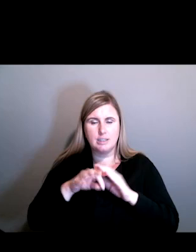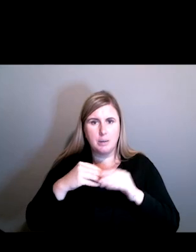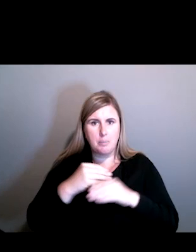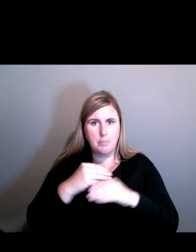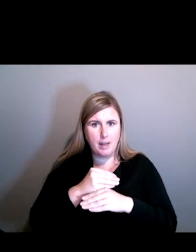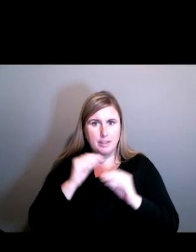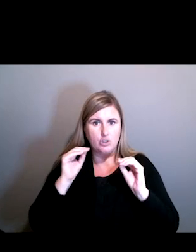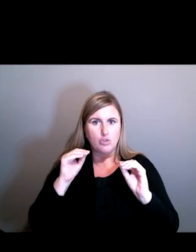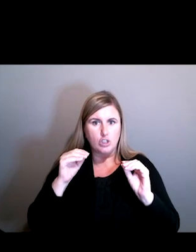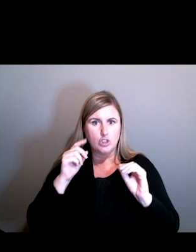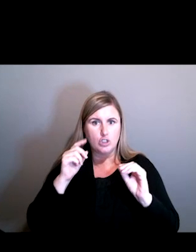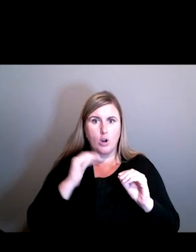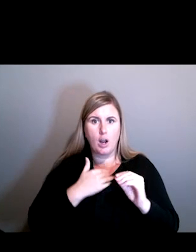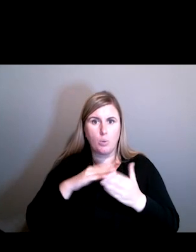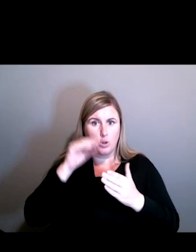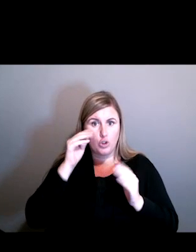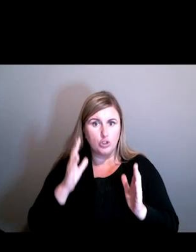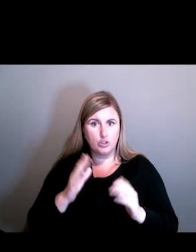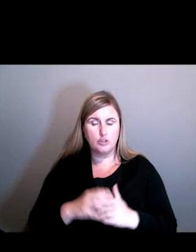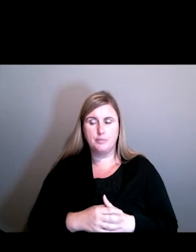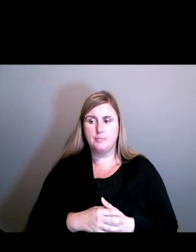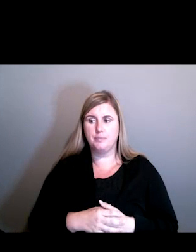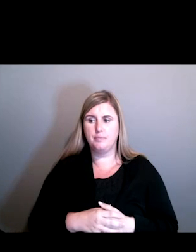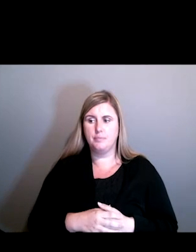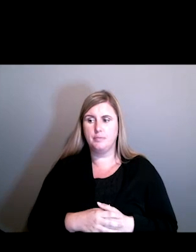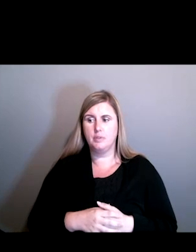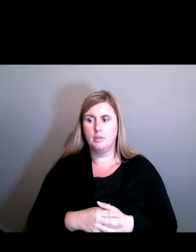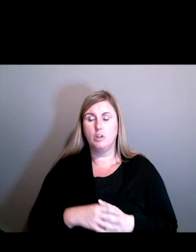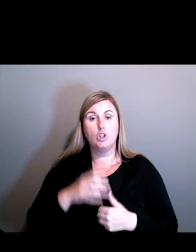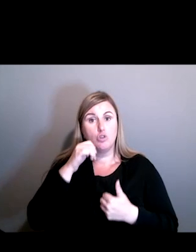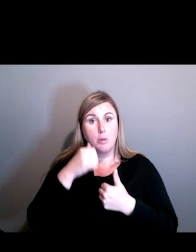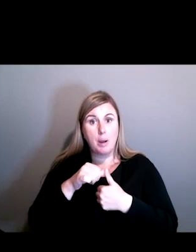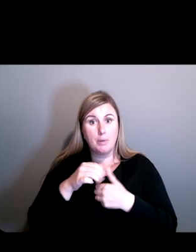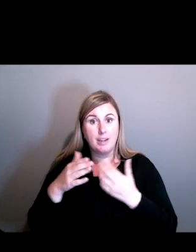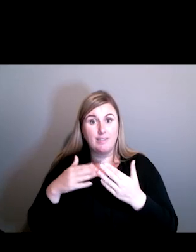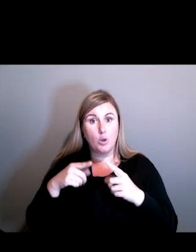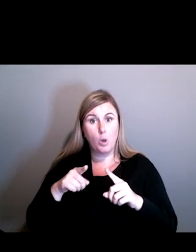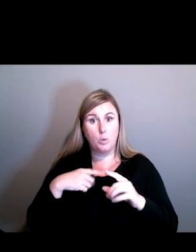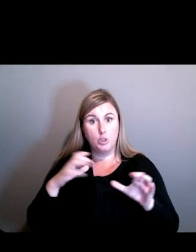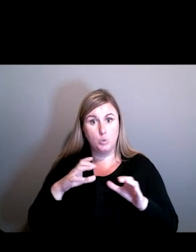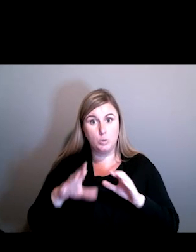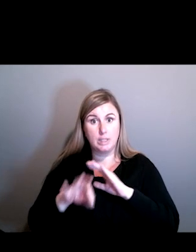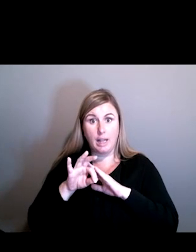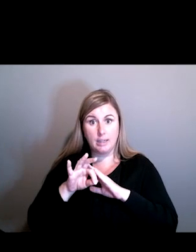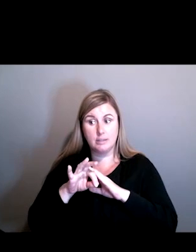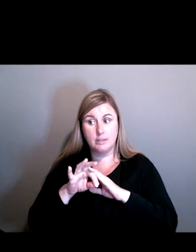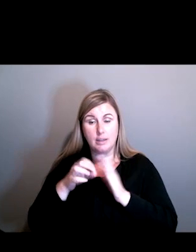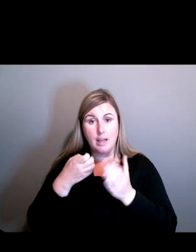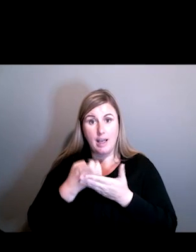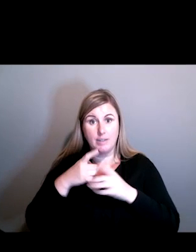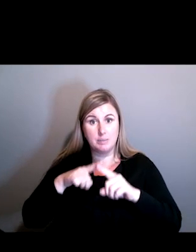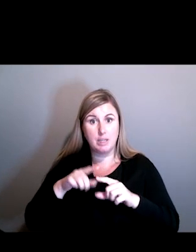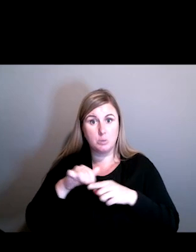at selecting math instruction for our learners. So remember, even when you do